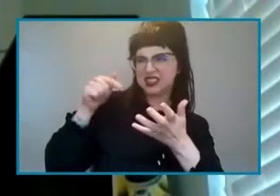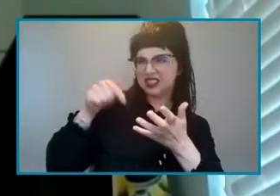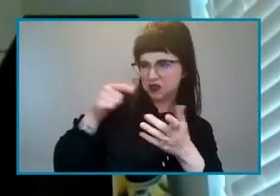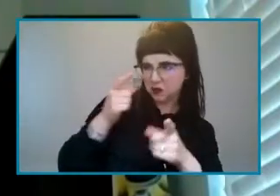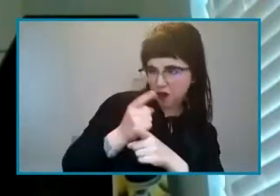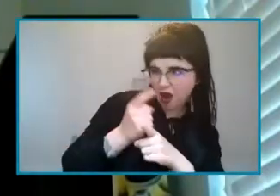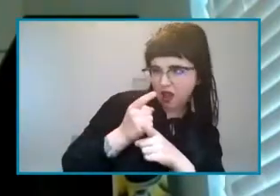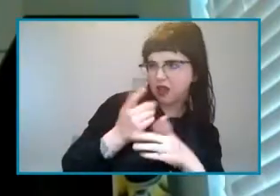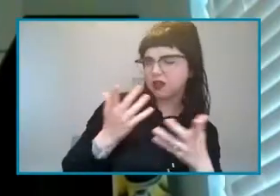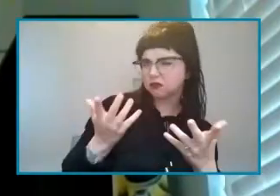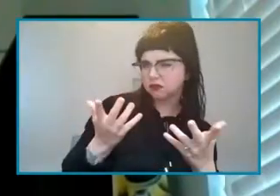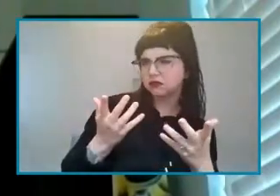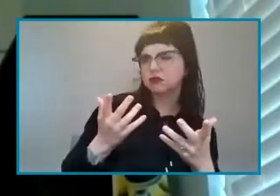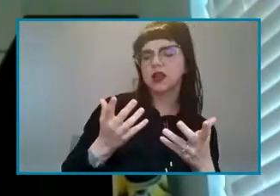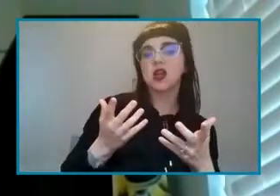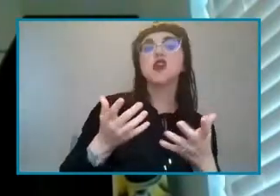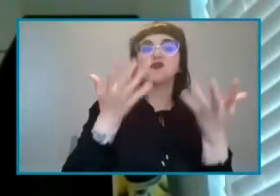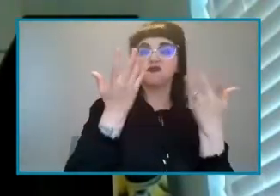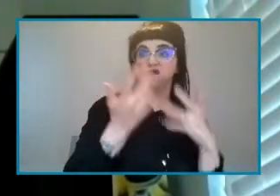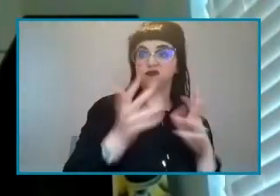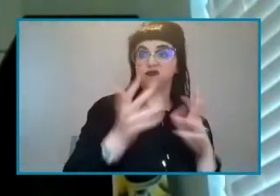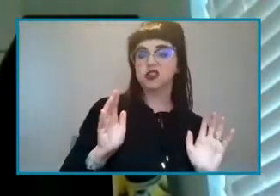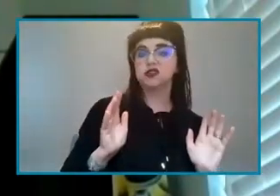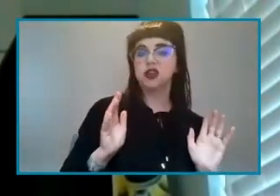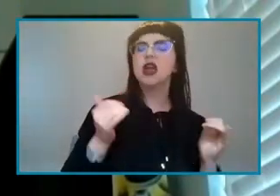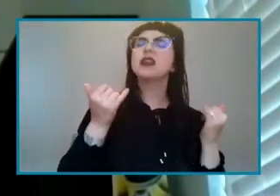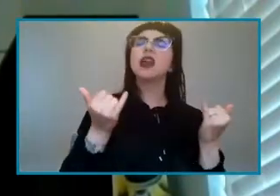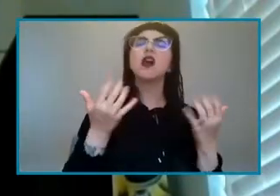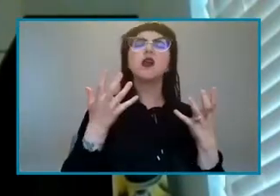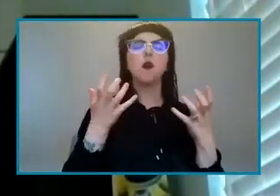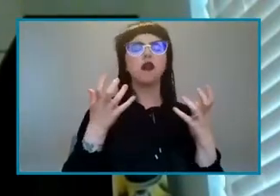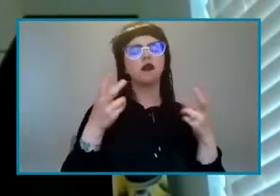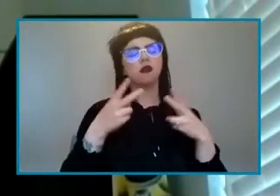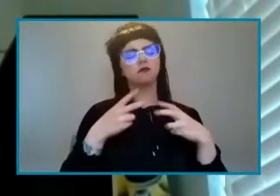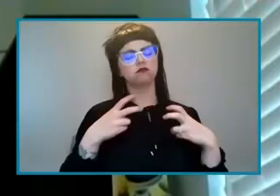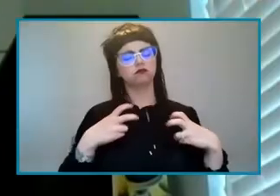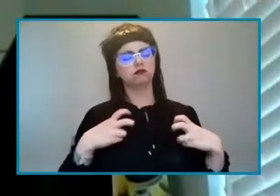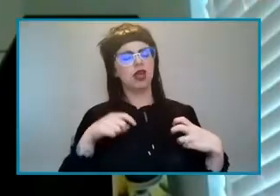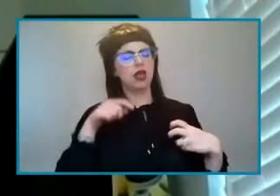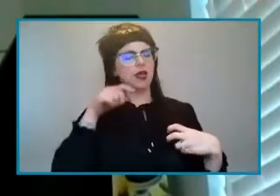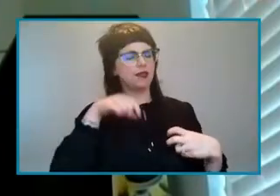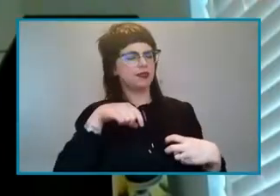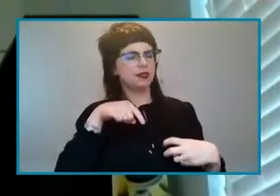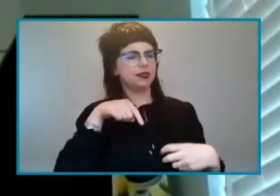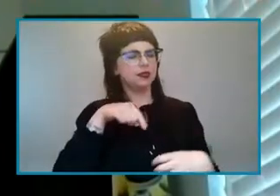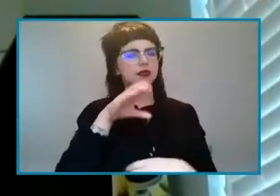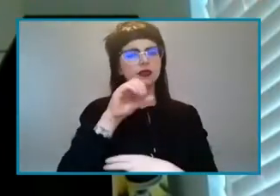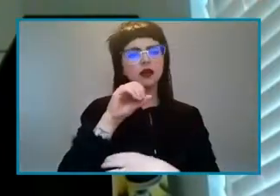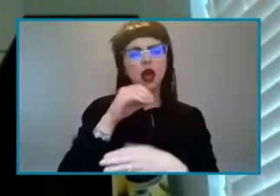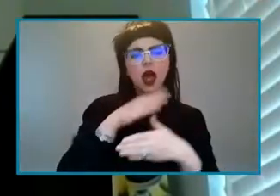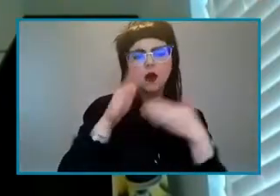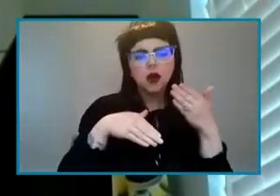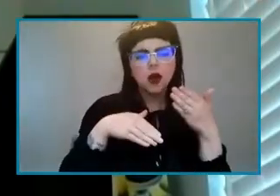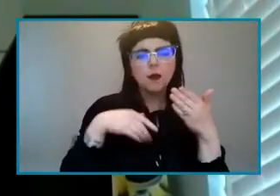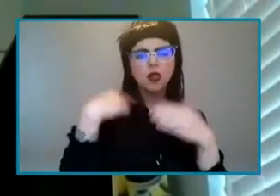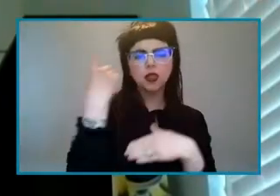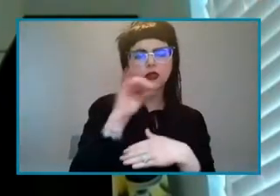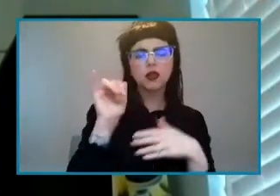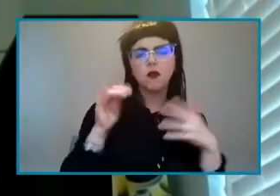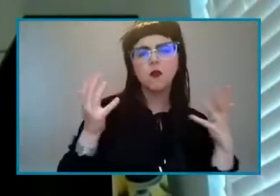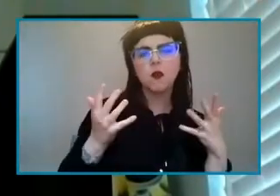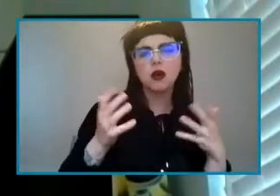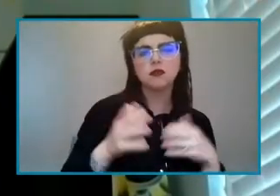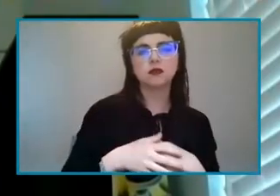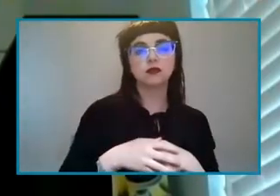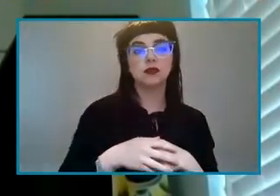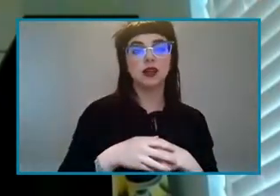You want to ask, what does this outcome look like, sound like, or feel like when you see it happen? These programs have been going on for a